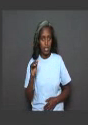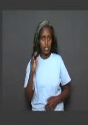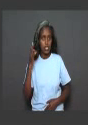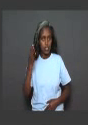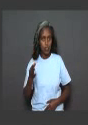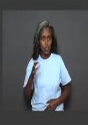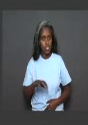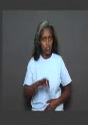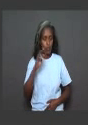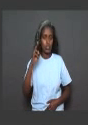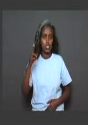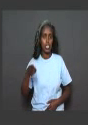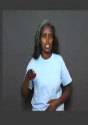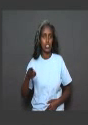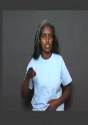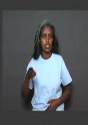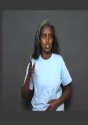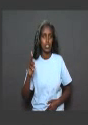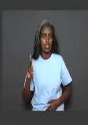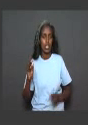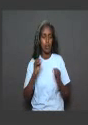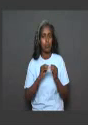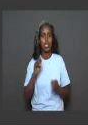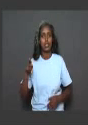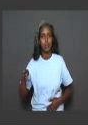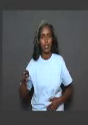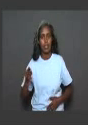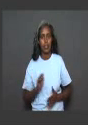is found at h, k plus p.